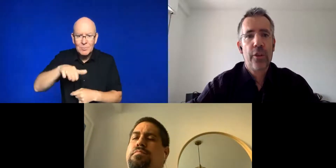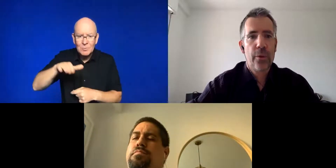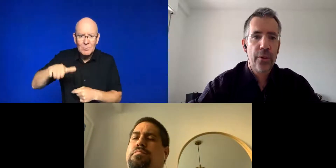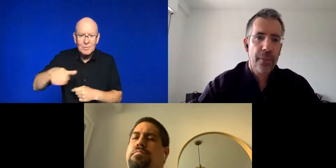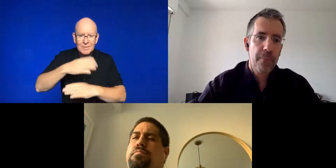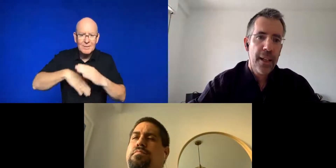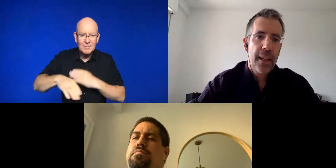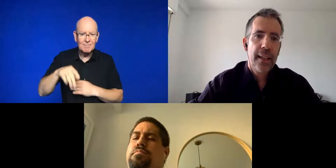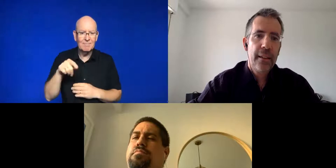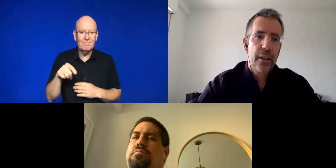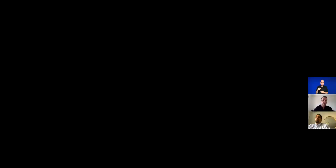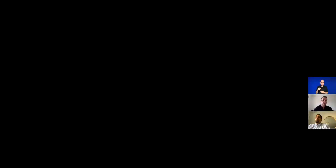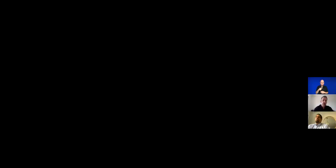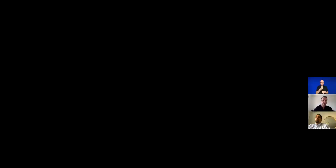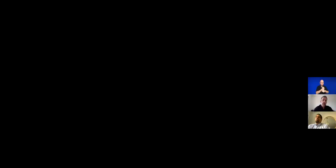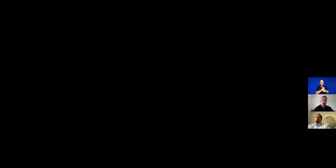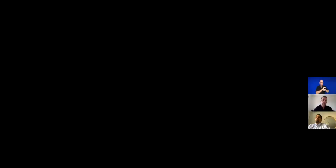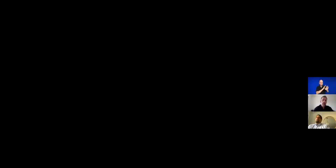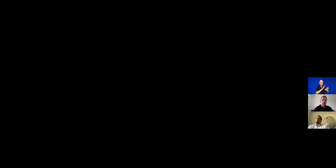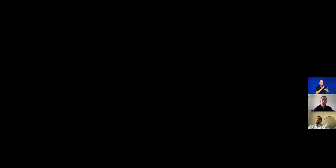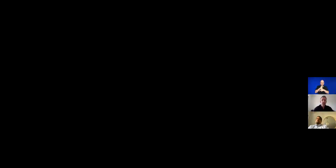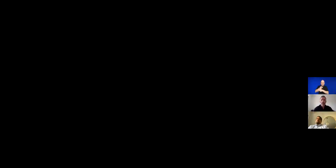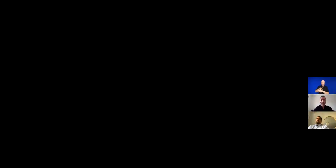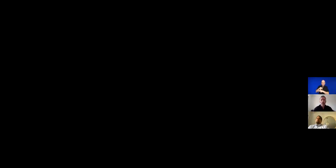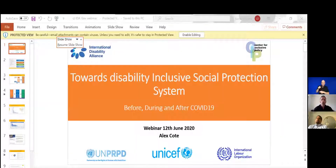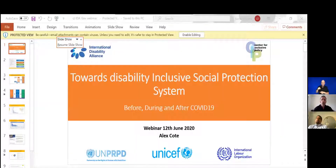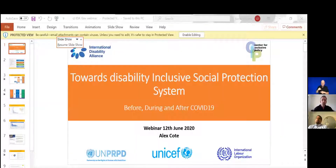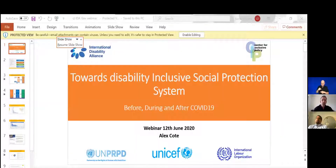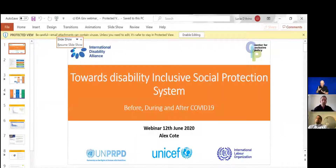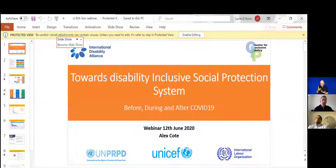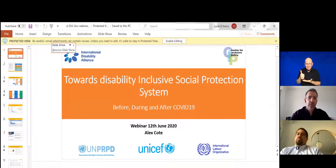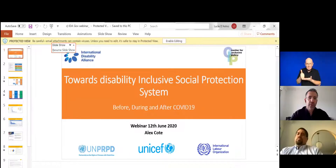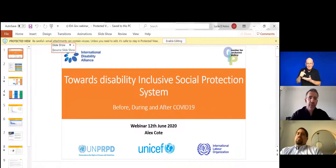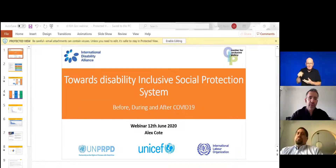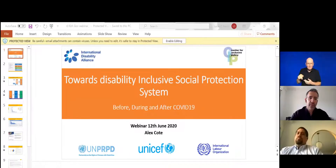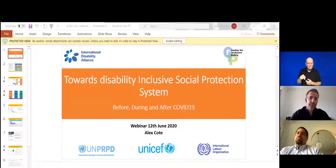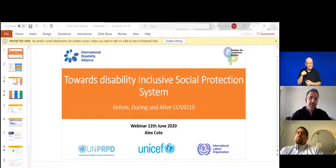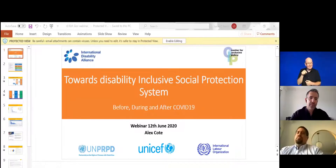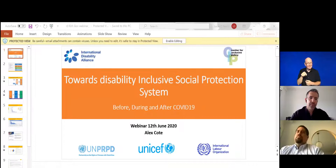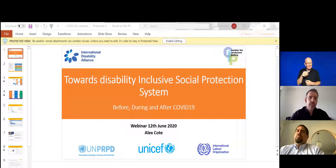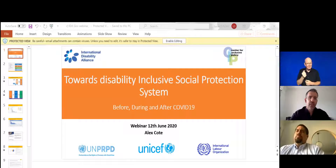social insurance. In countries that have support services,